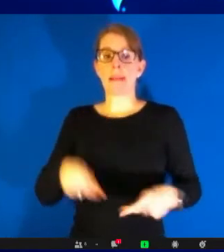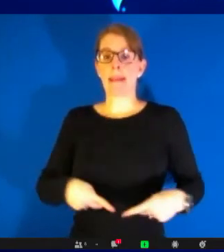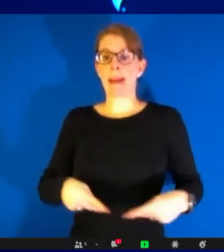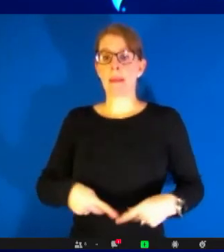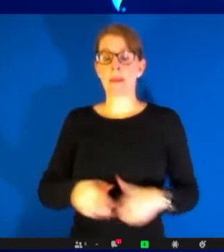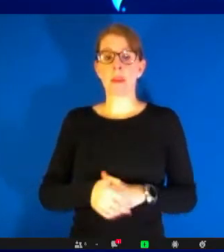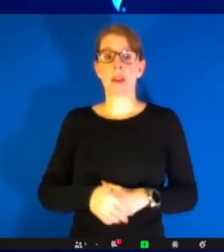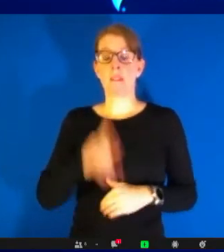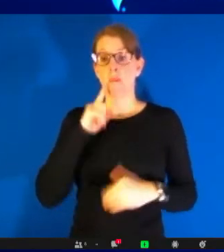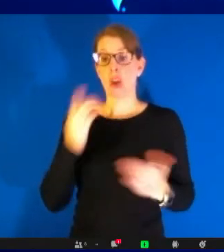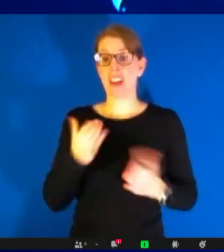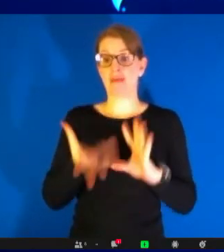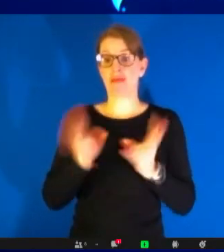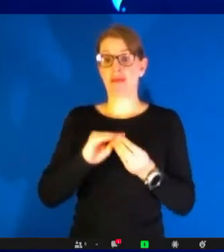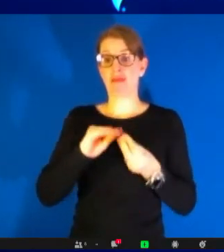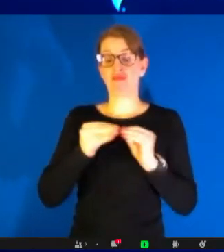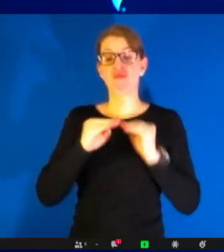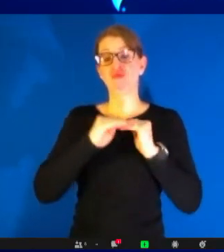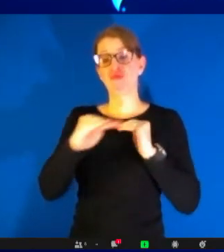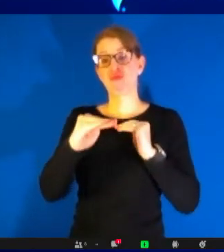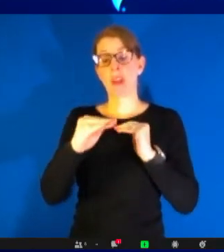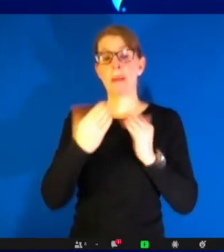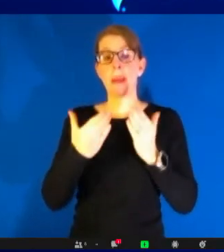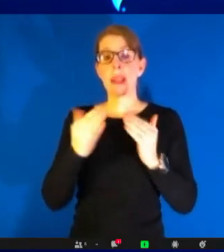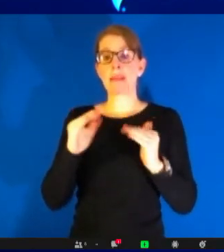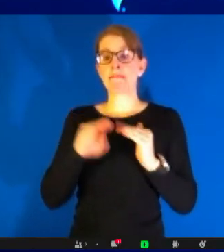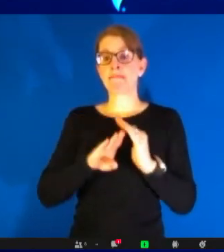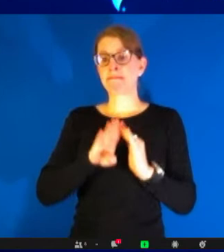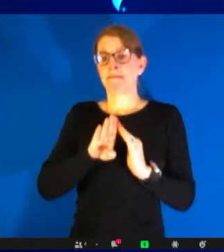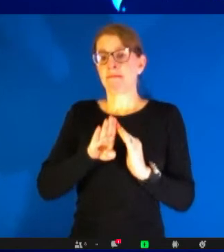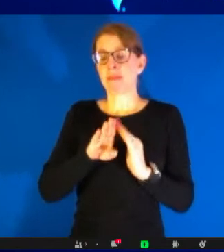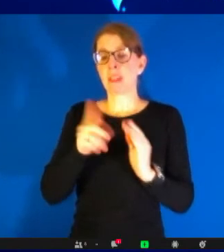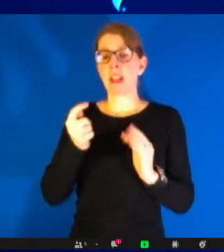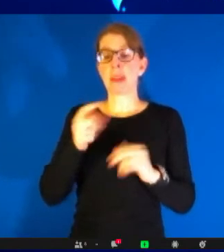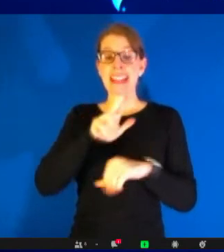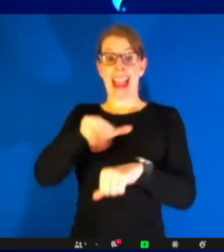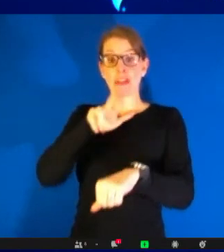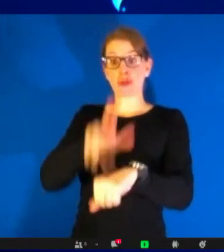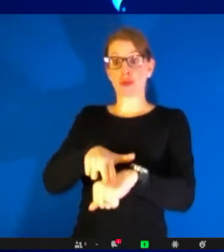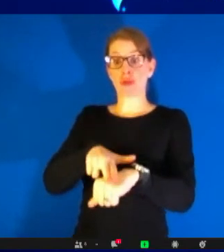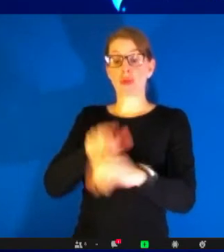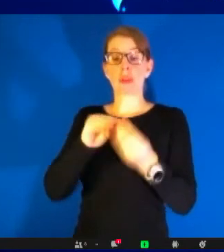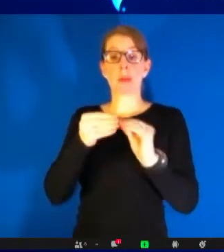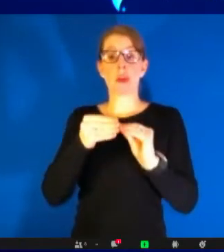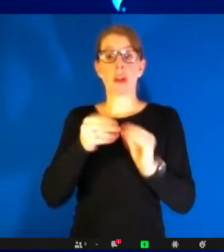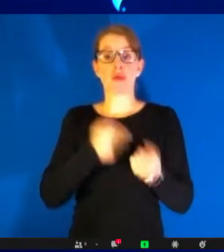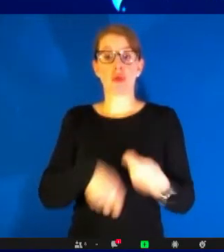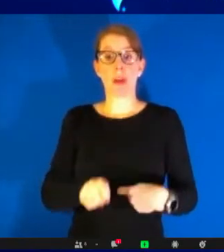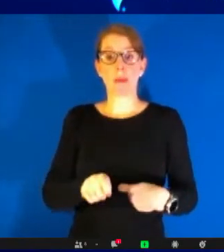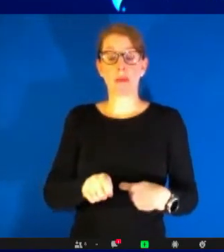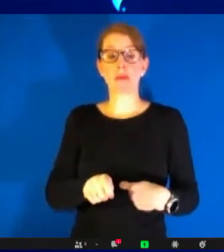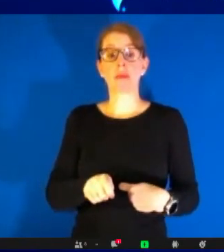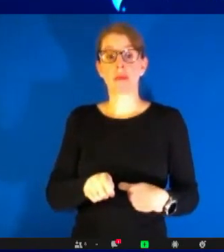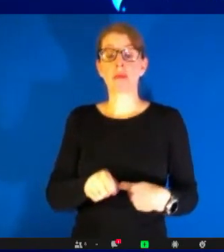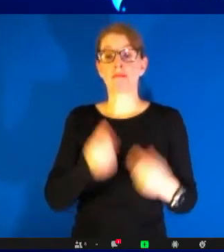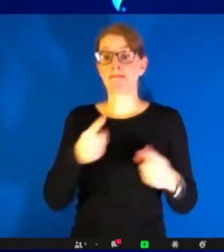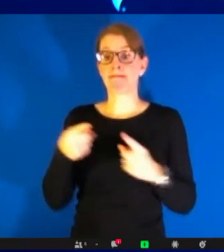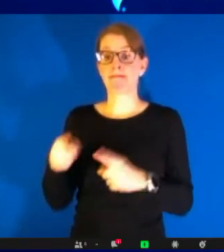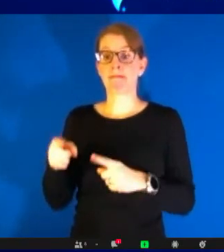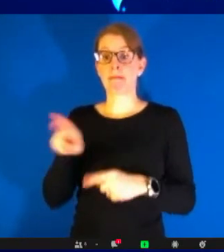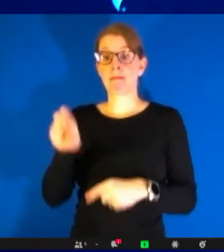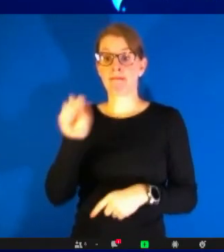System are stable, maybe a little bit up. Nationally, the number of transplants performed across the country has gone